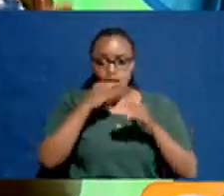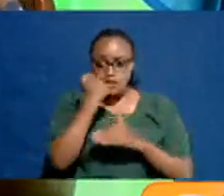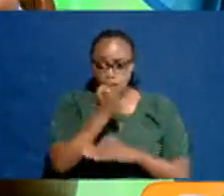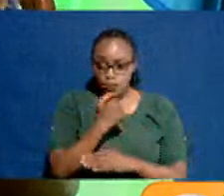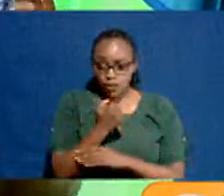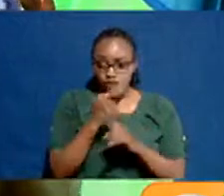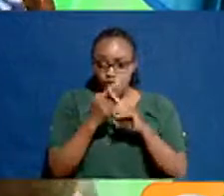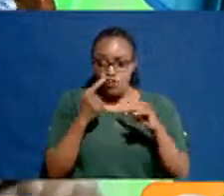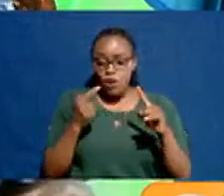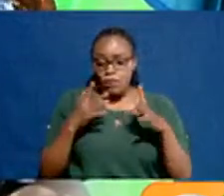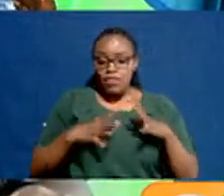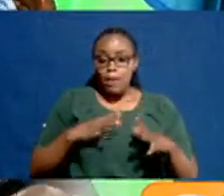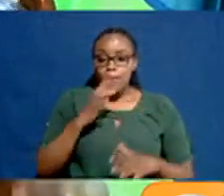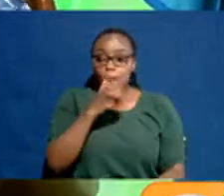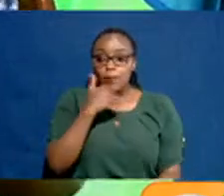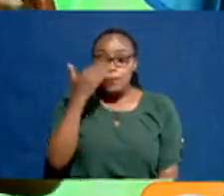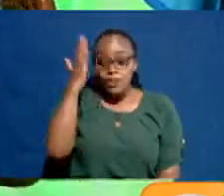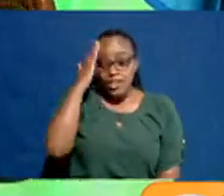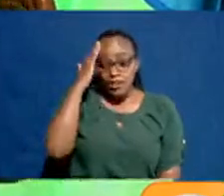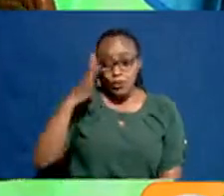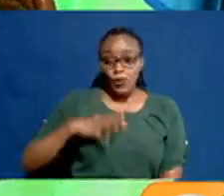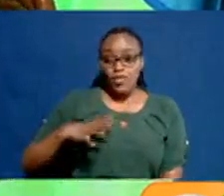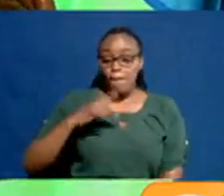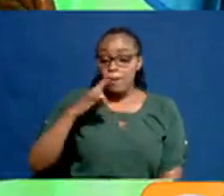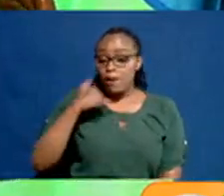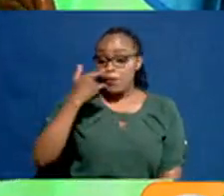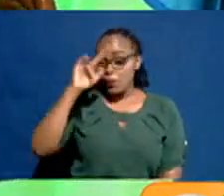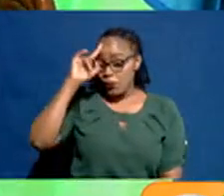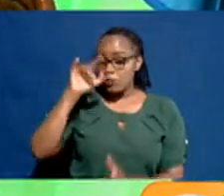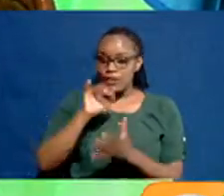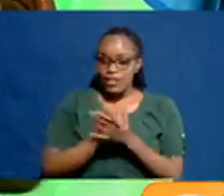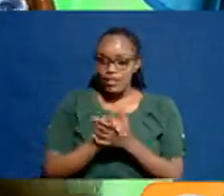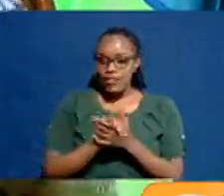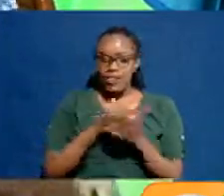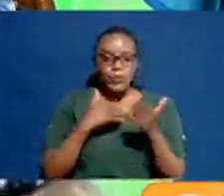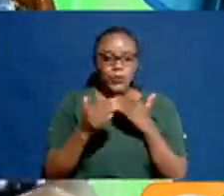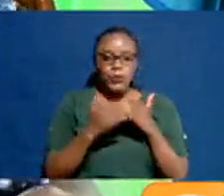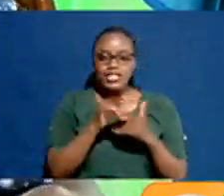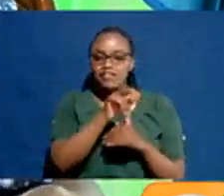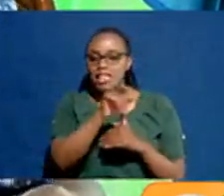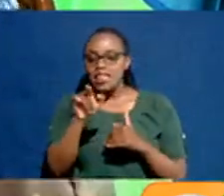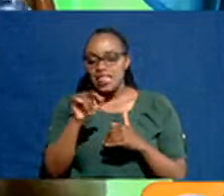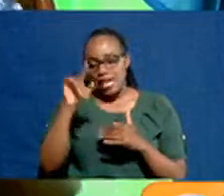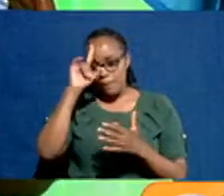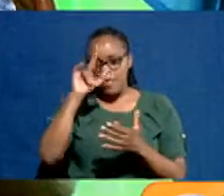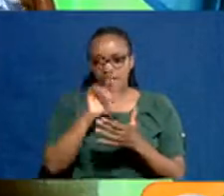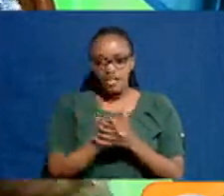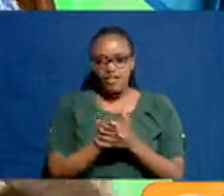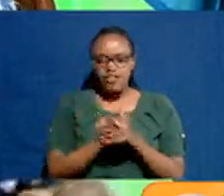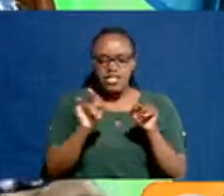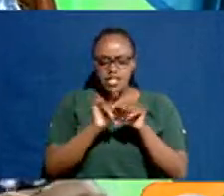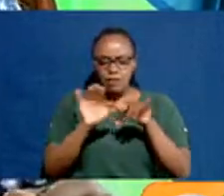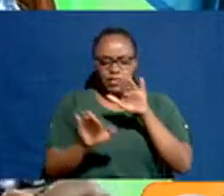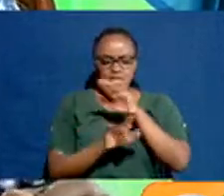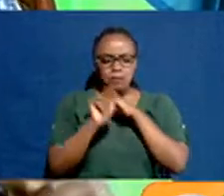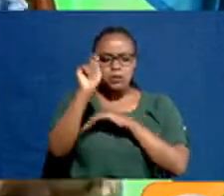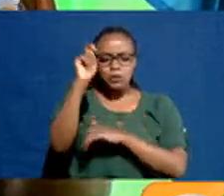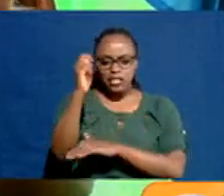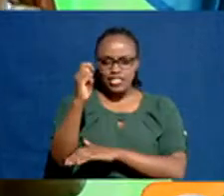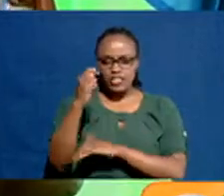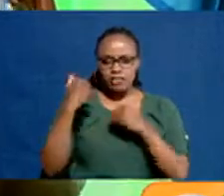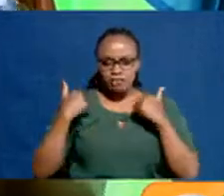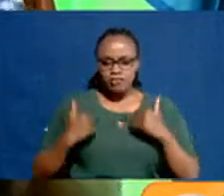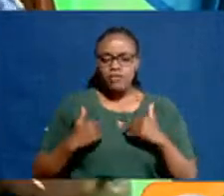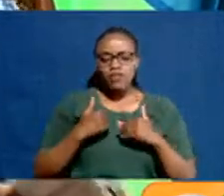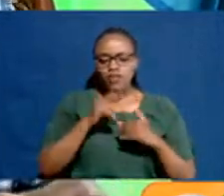They look from among people they know. People who believe in what they stand for. As Deputy President, I took